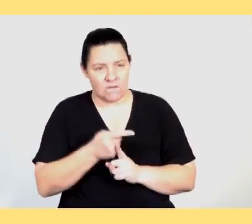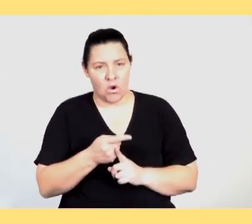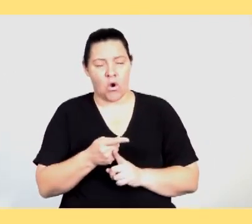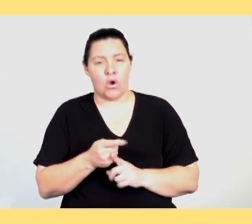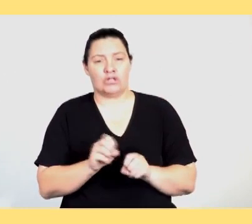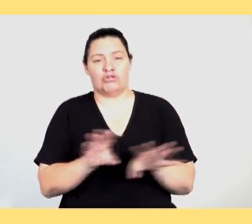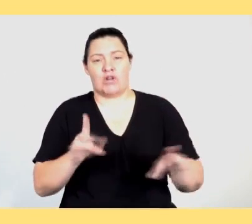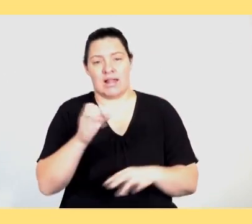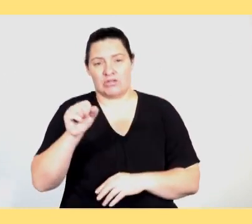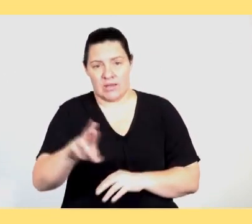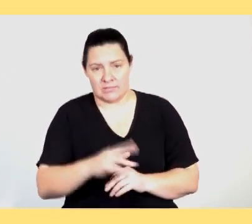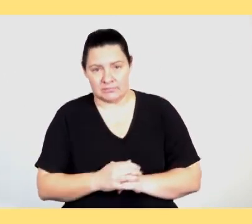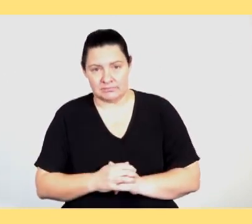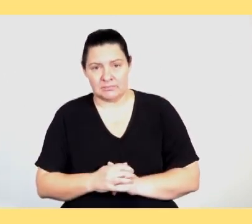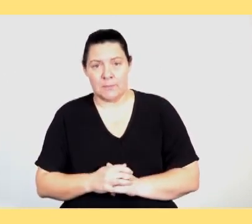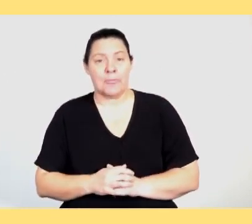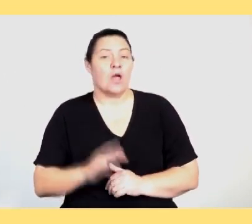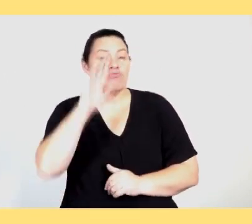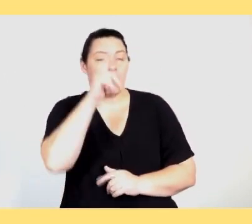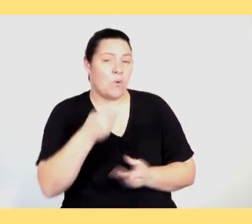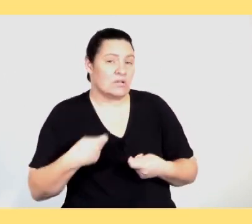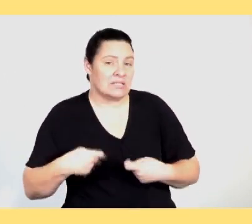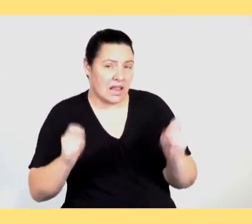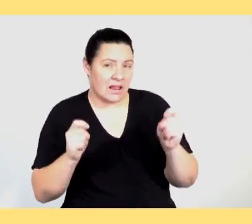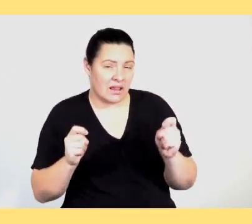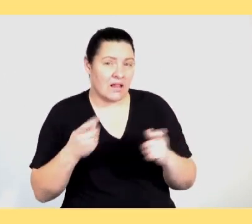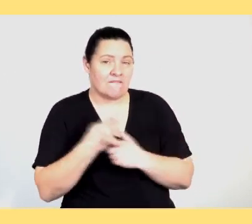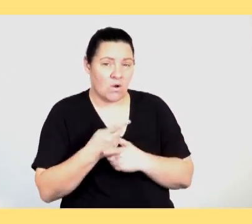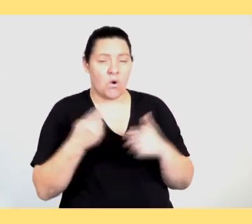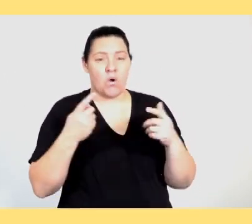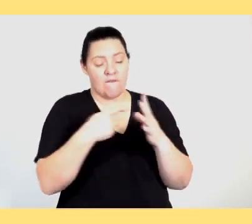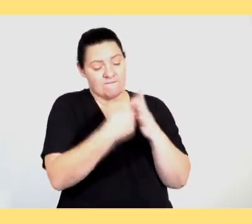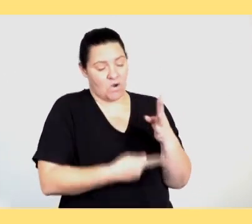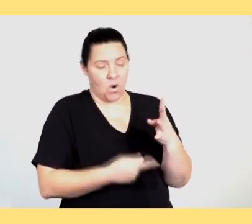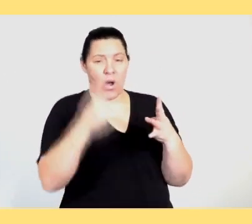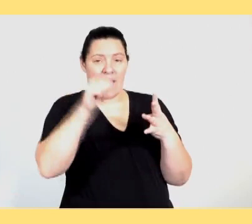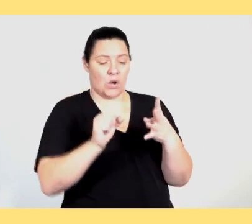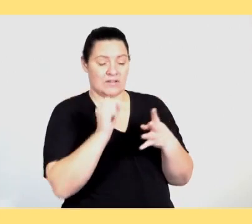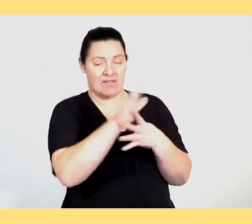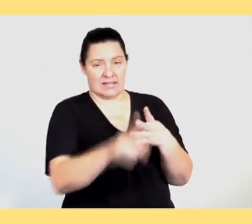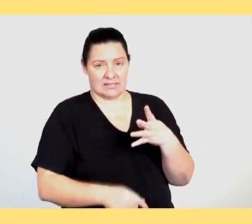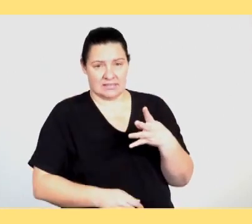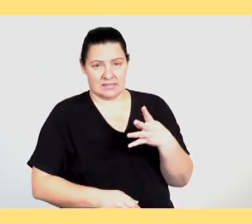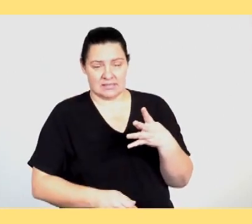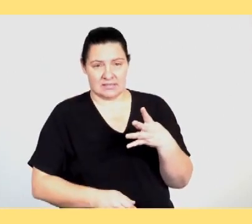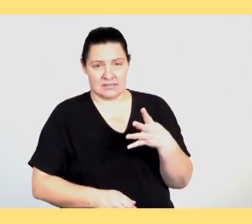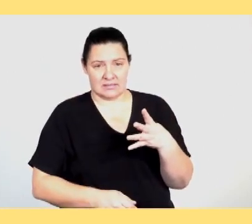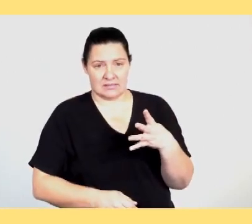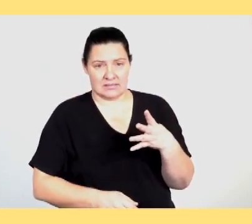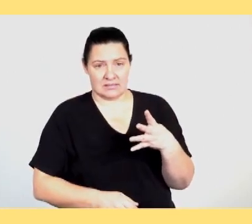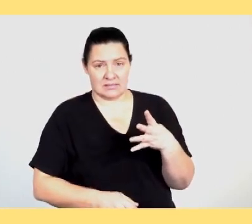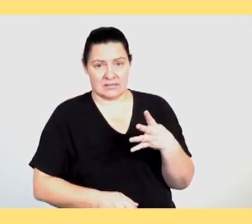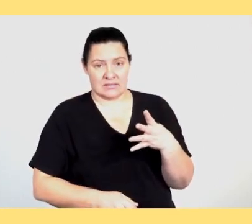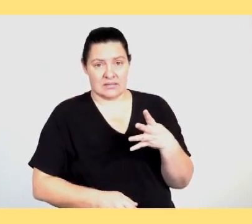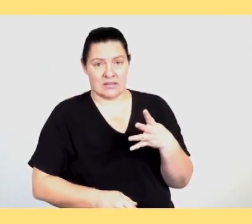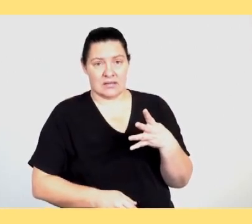the general ledger. Remember, whenever we sell goods, 4 accounts must be affected. All right, 4